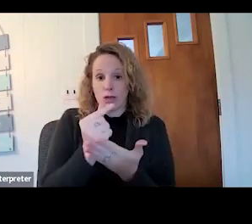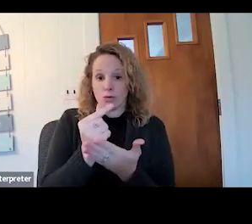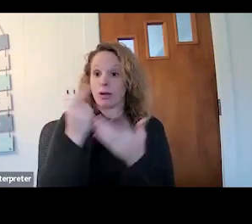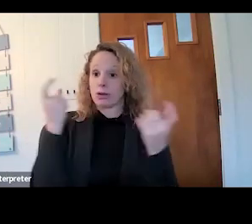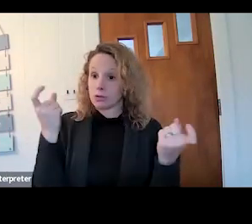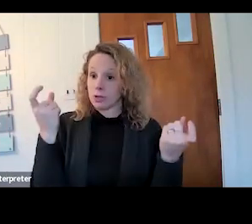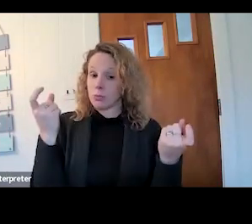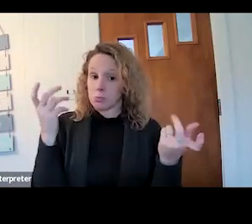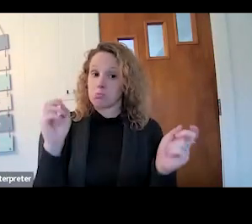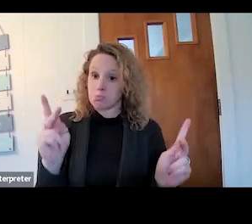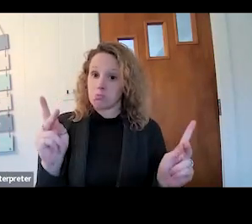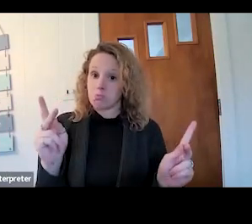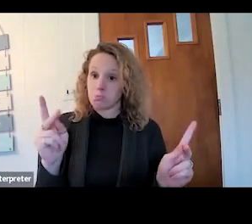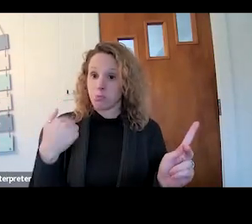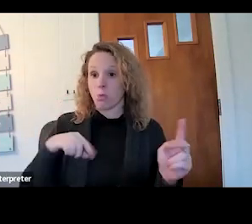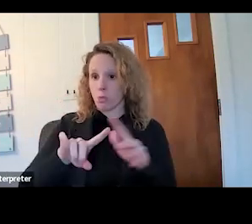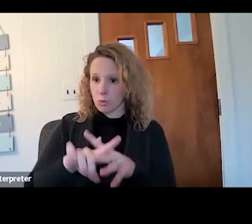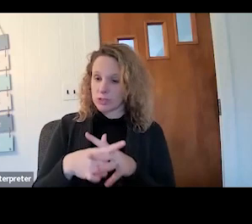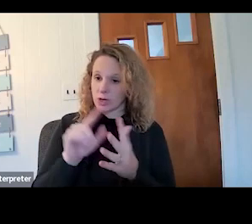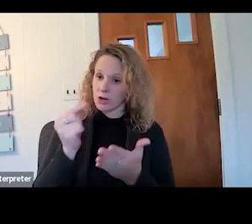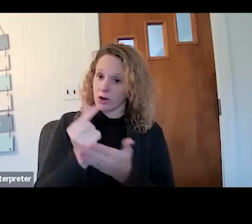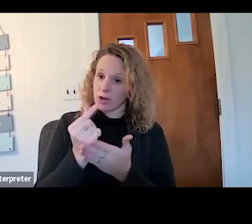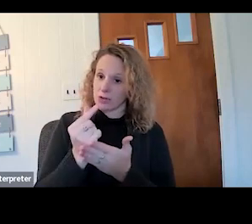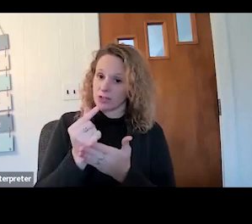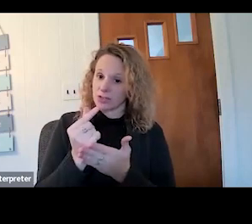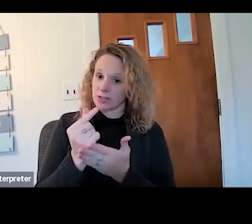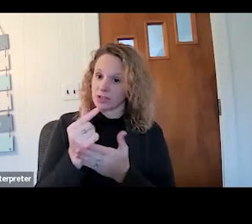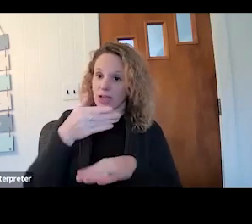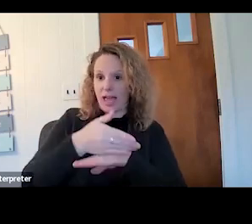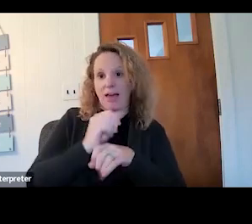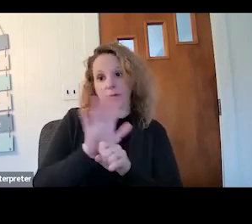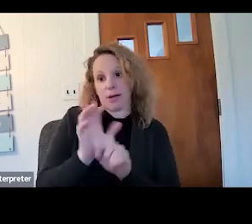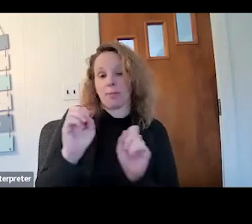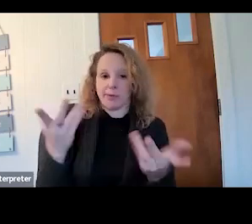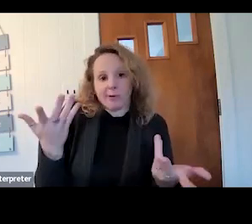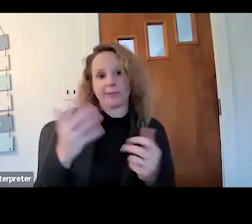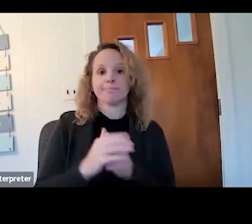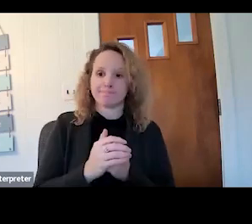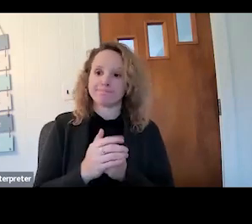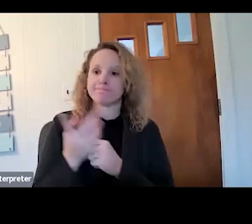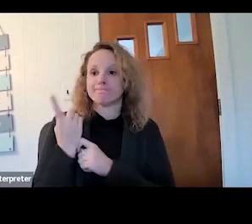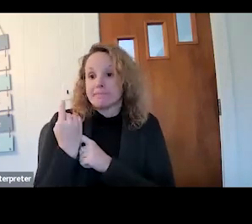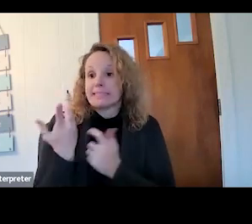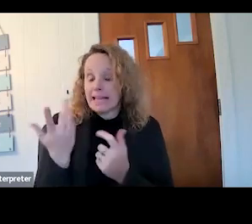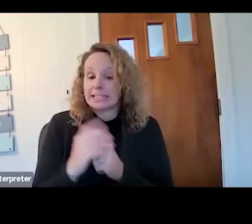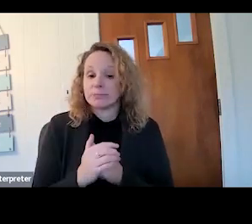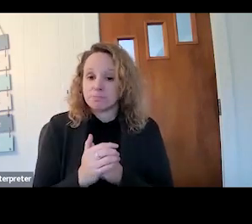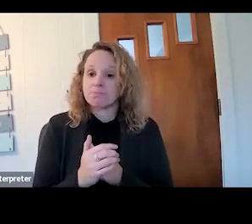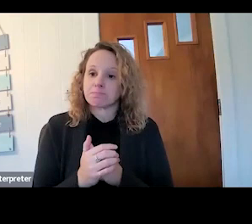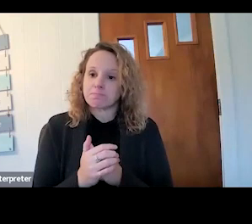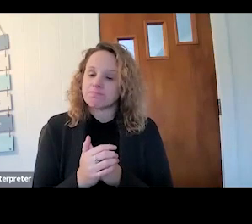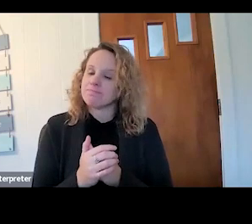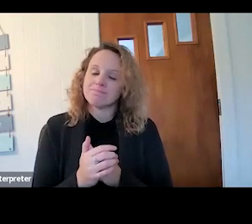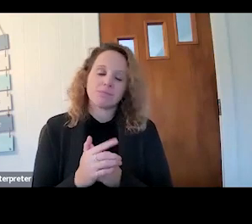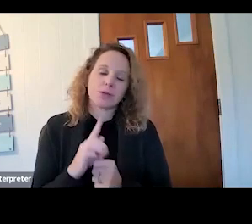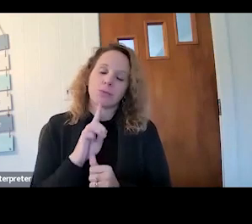So we started our graduations after the pandemic last year, and I cannot tell